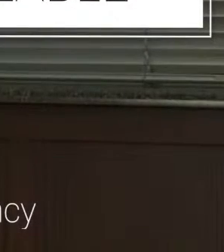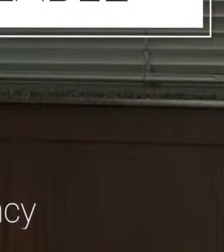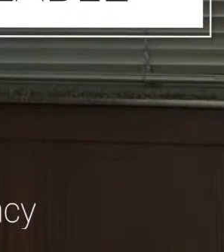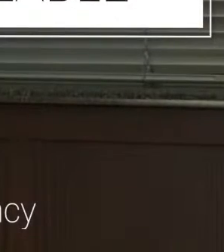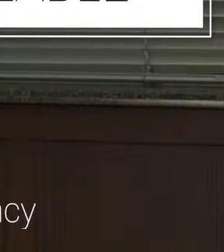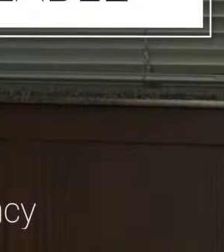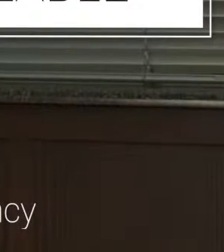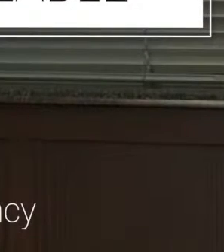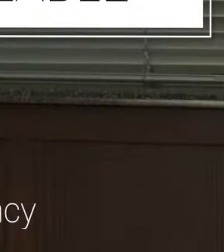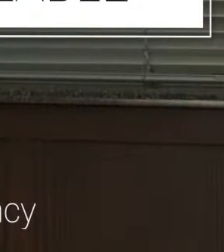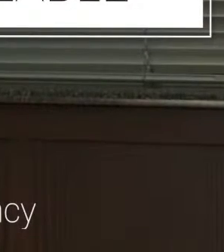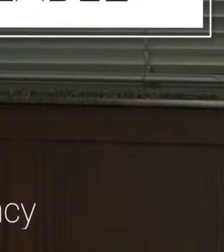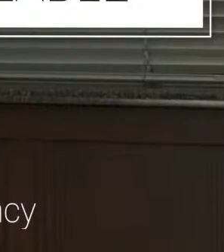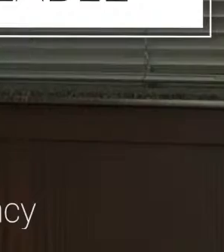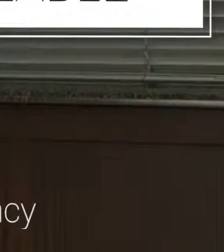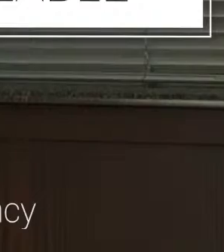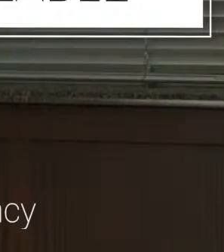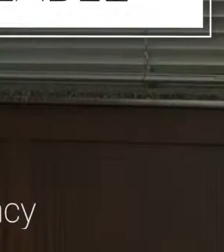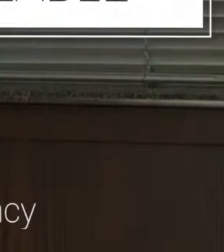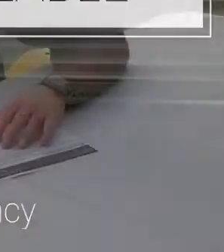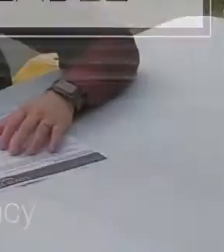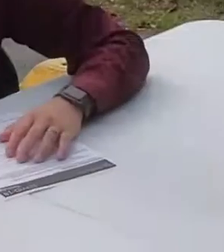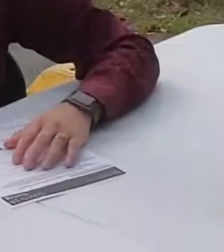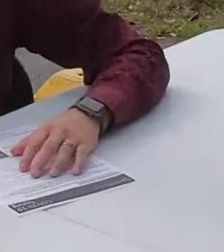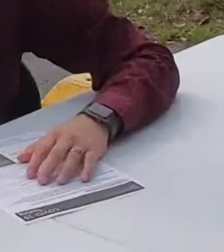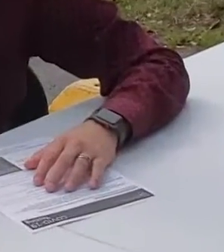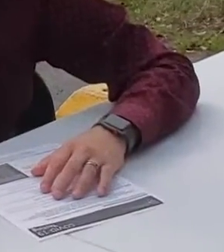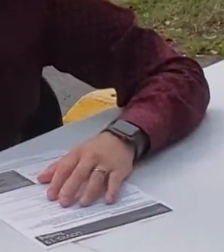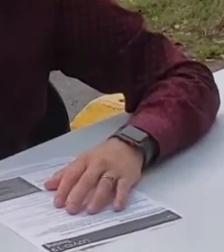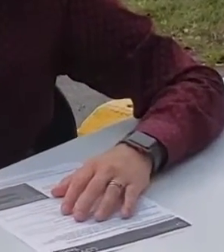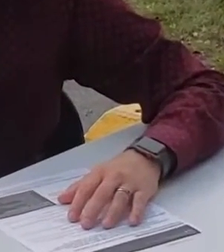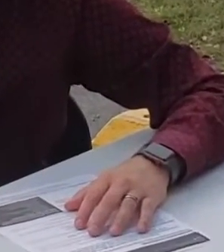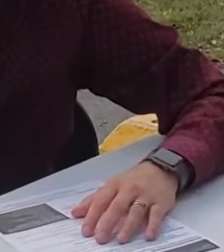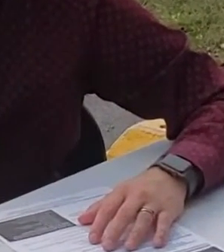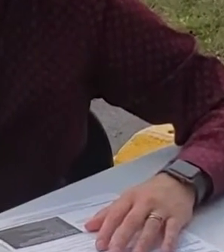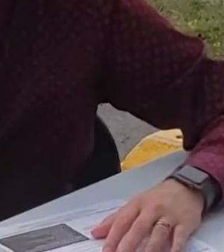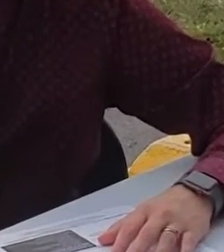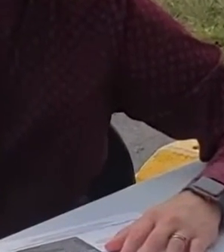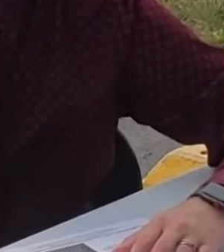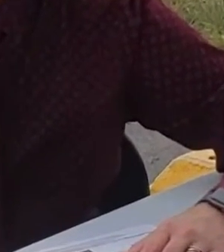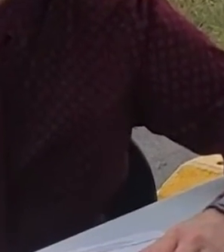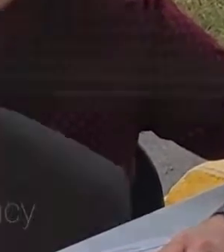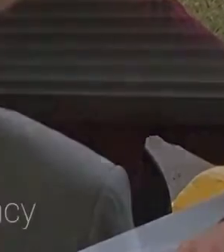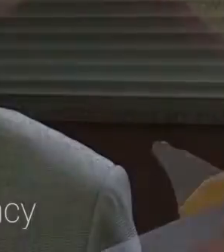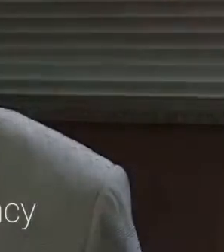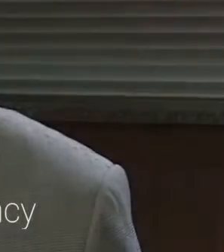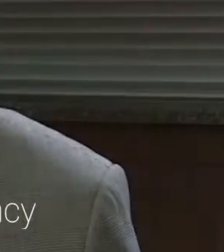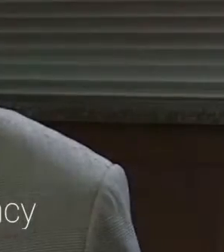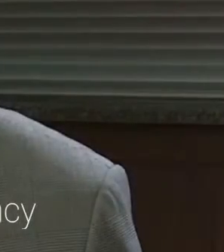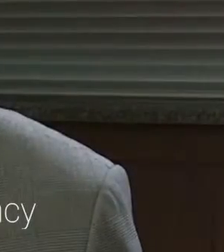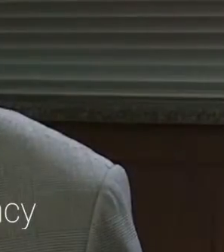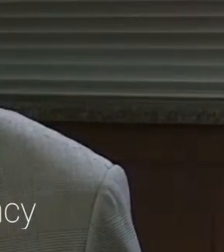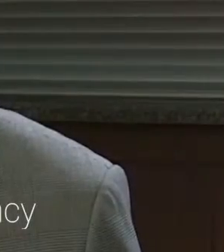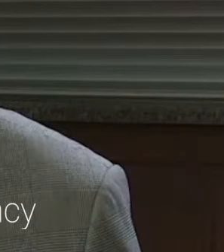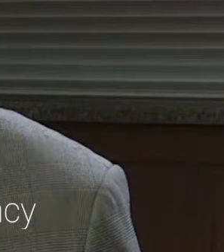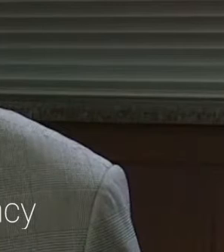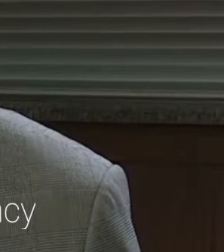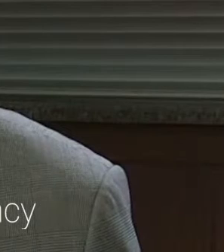region, free testing has been made available throughout the area, and we encourage all citizens and visitors to take advantage of this opportunity. To Team